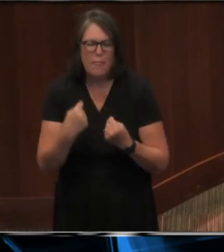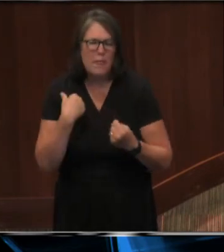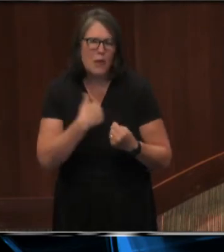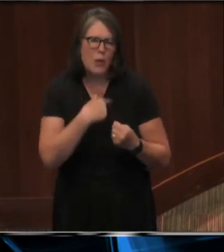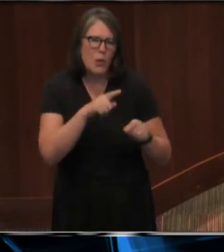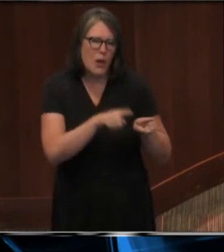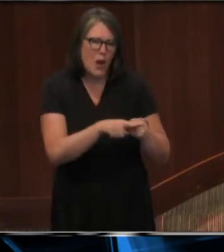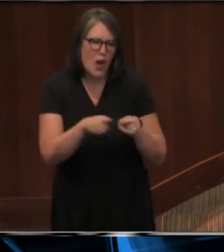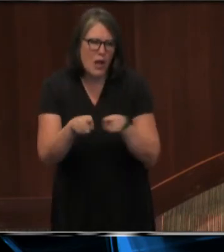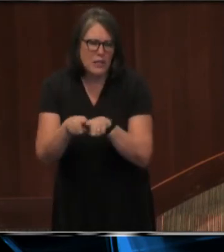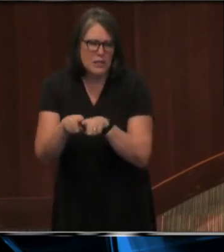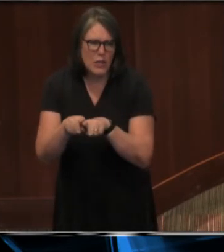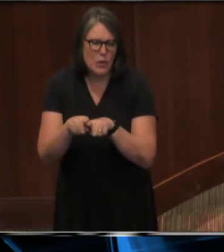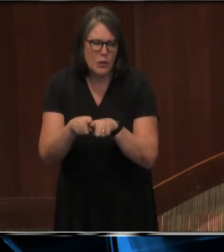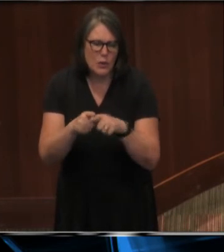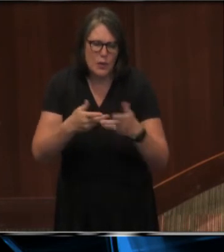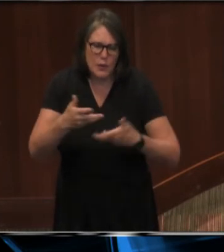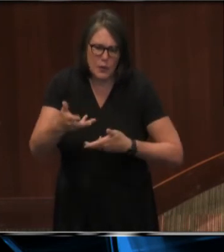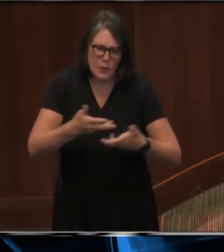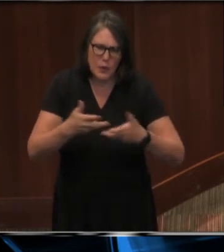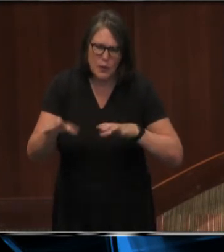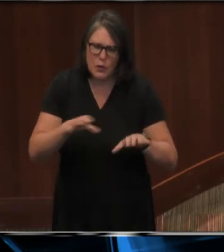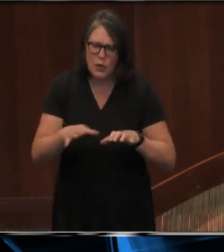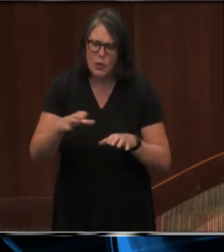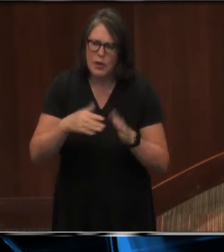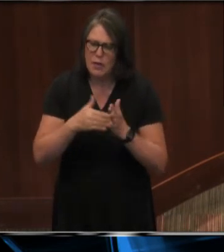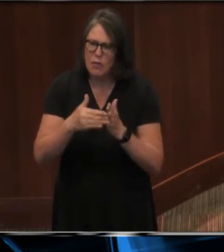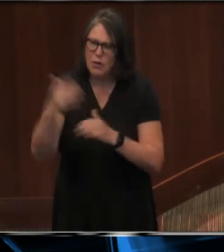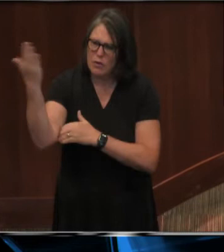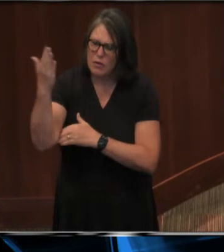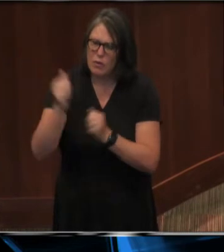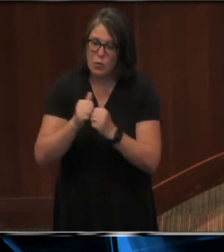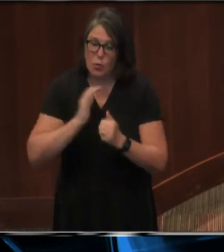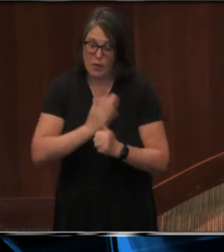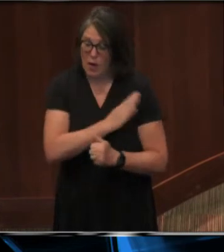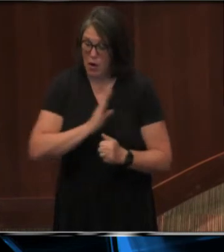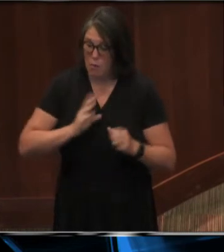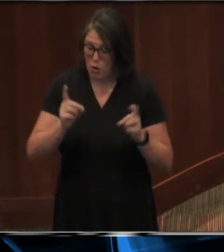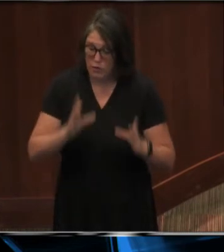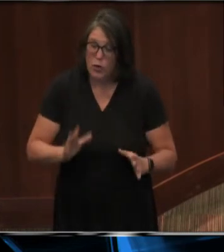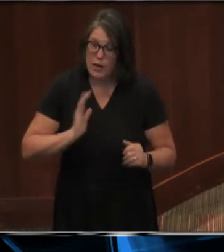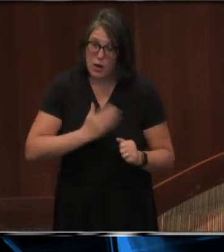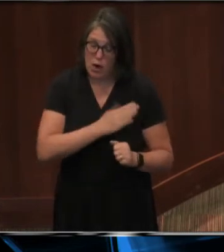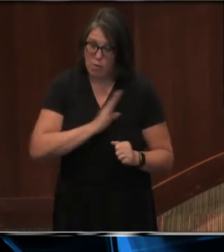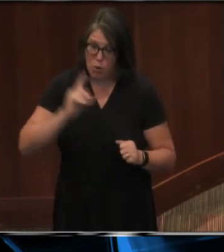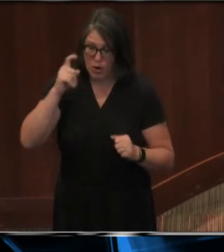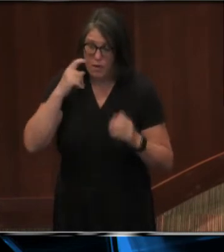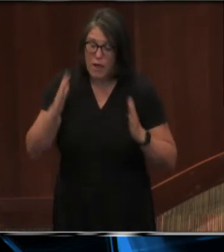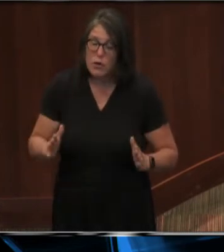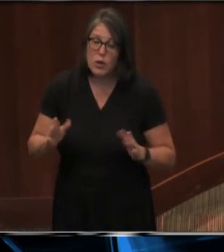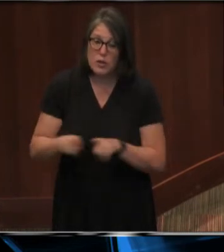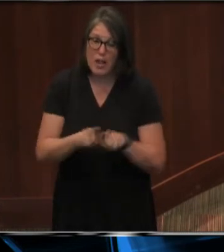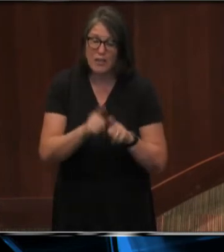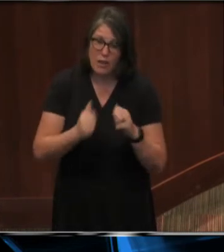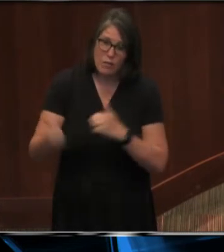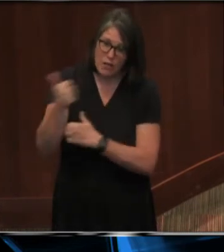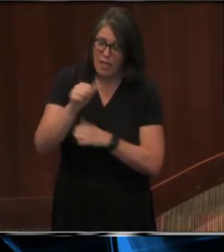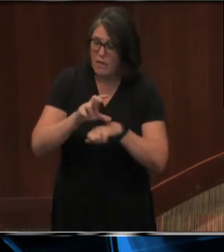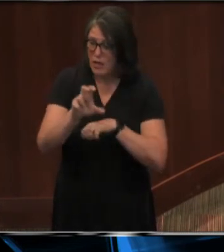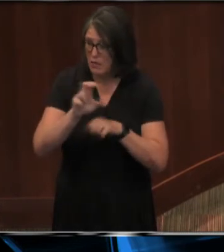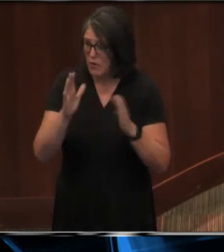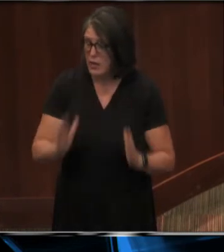we're also engaging in frequent presentations with our board of directors, our board of governors, our high-level investors and